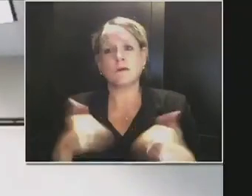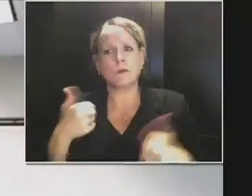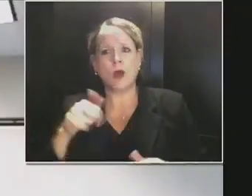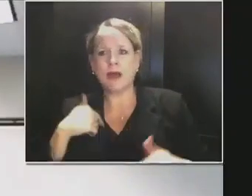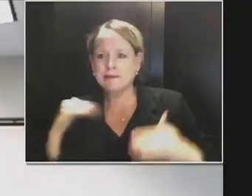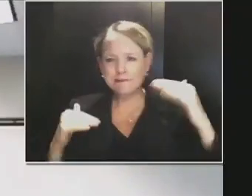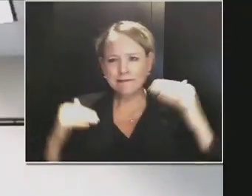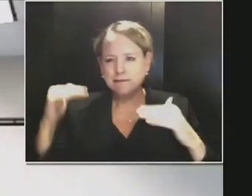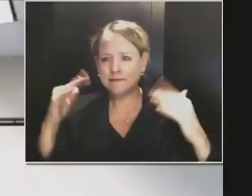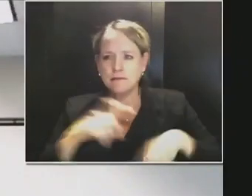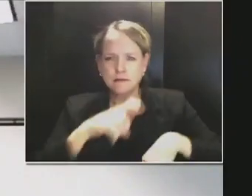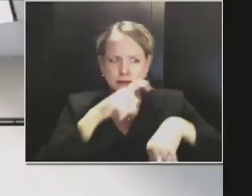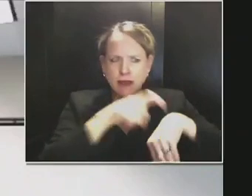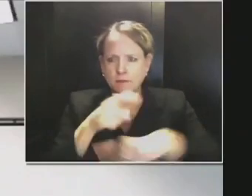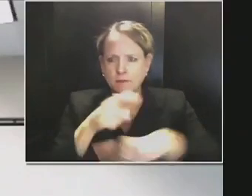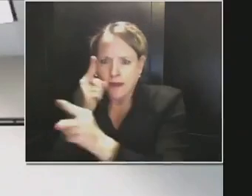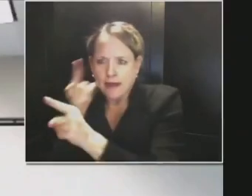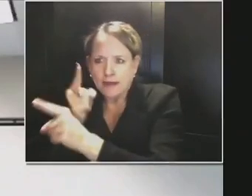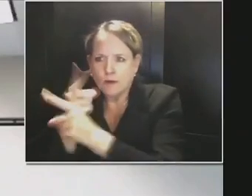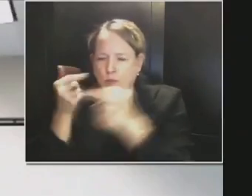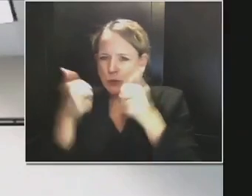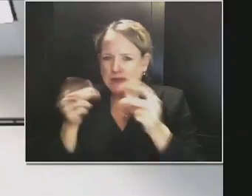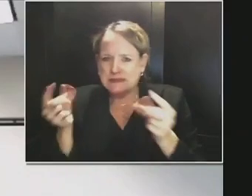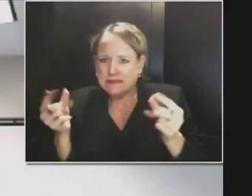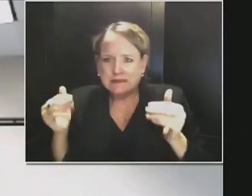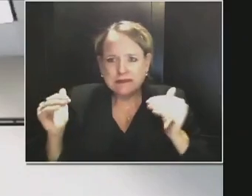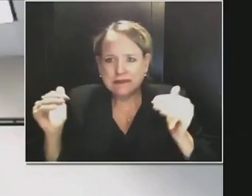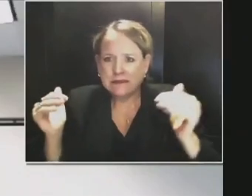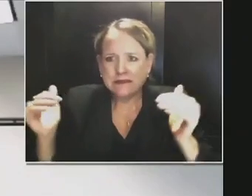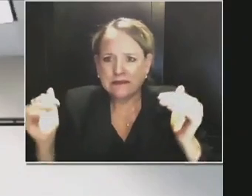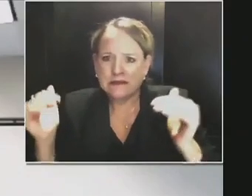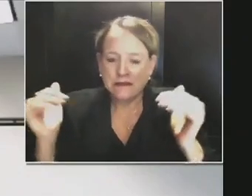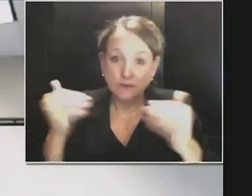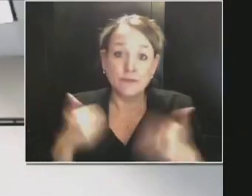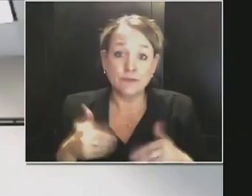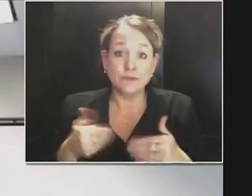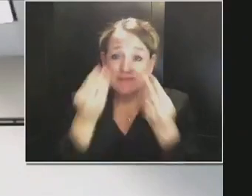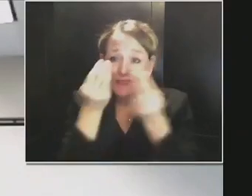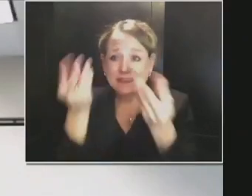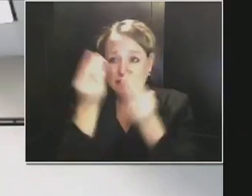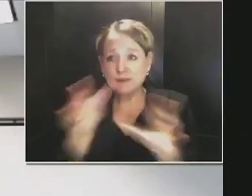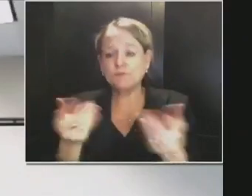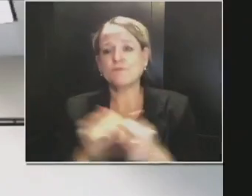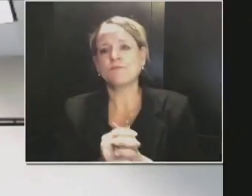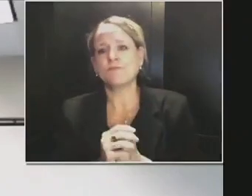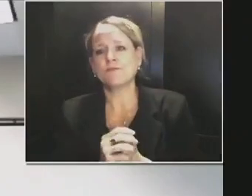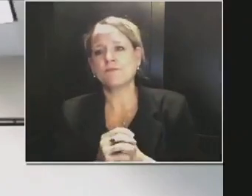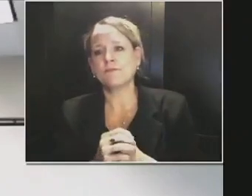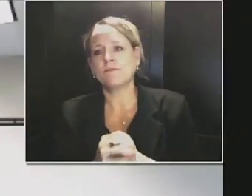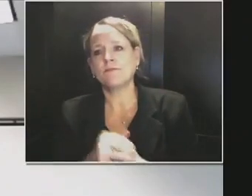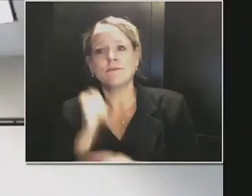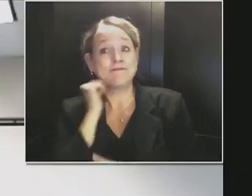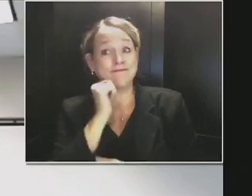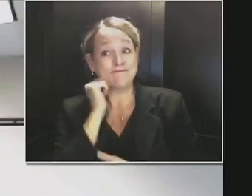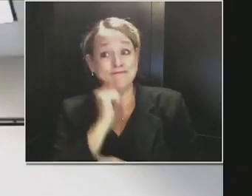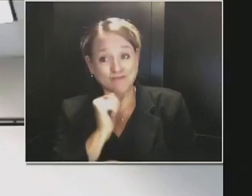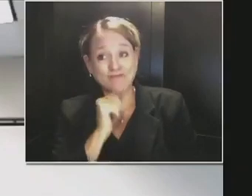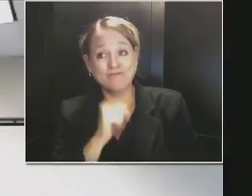the data at a certain time each day in order for us to prepare it for reporting and posting to the